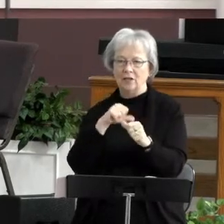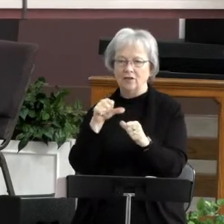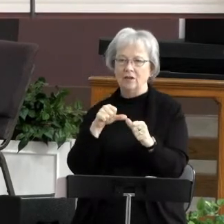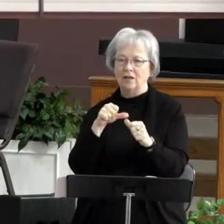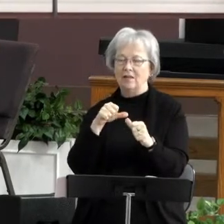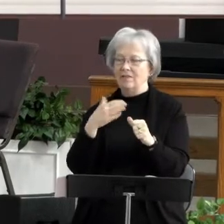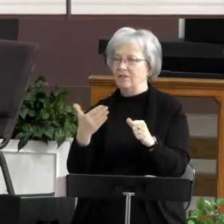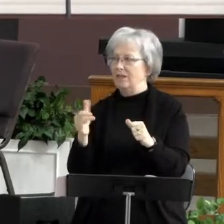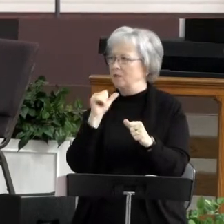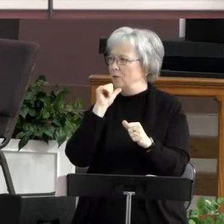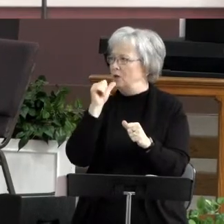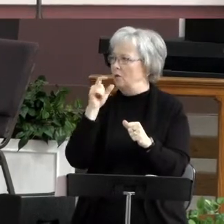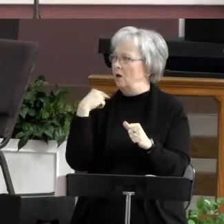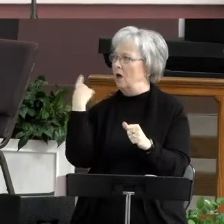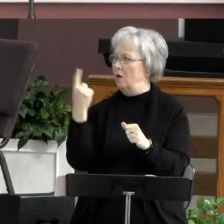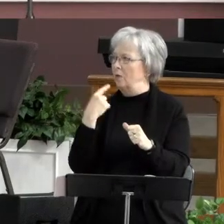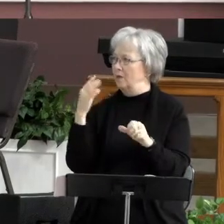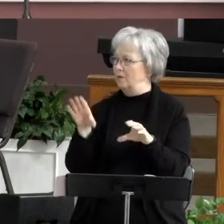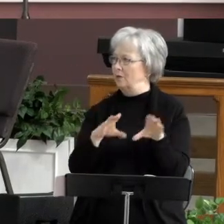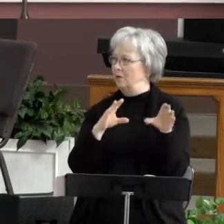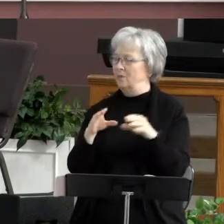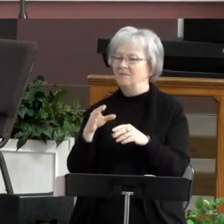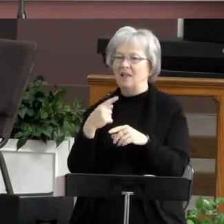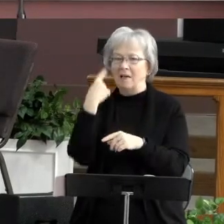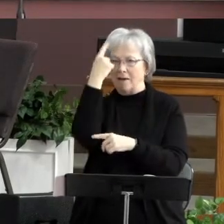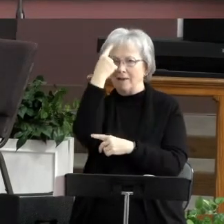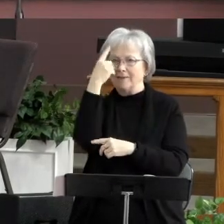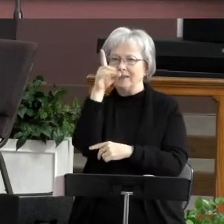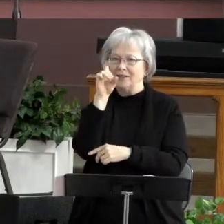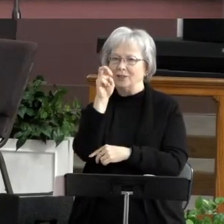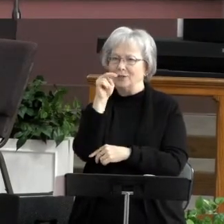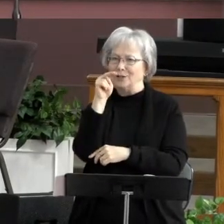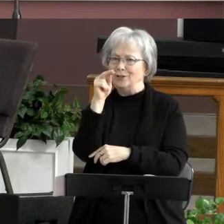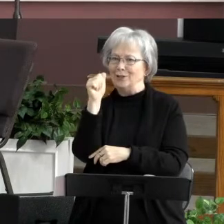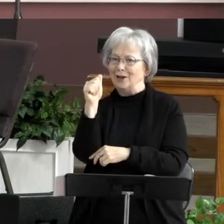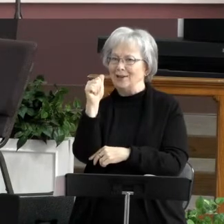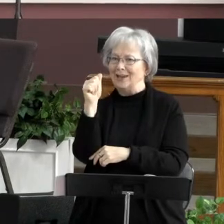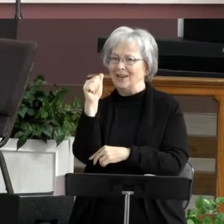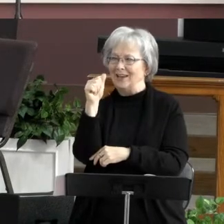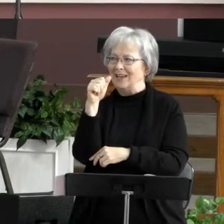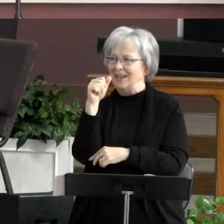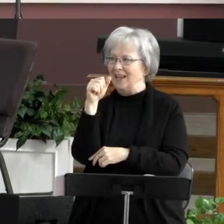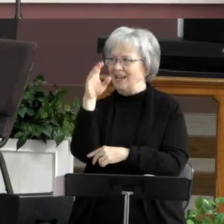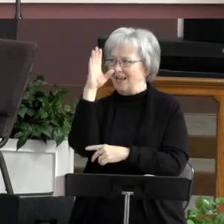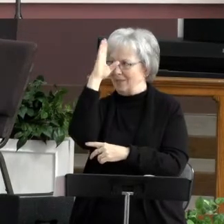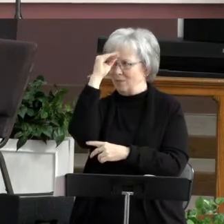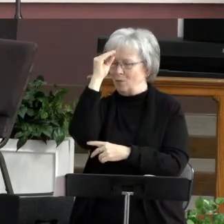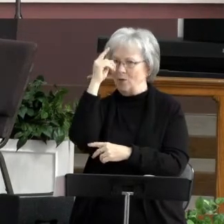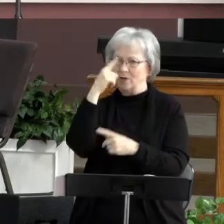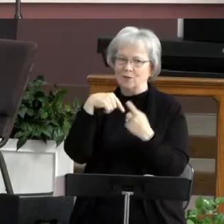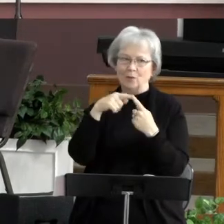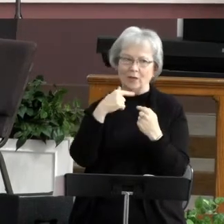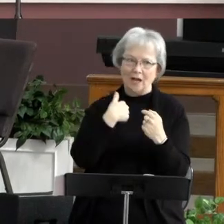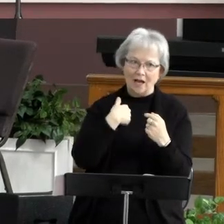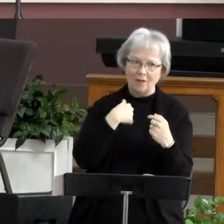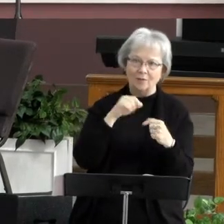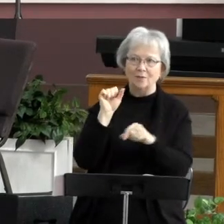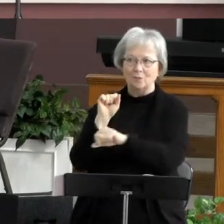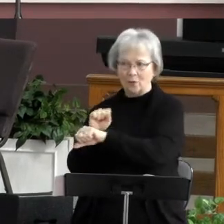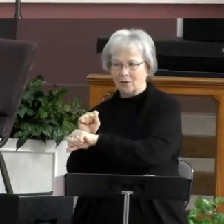I missed out on it, but I guess Donna and the boys, the other day when I was at